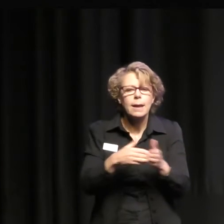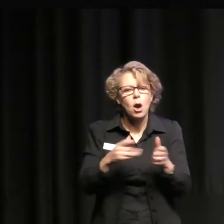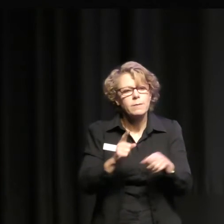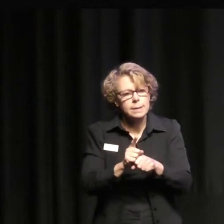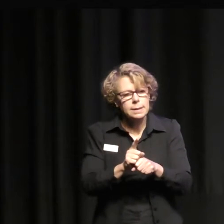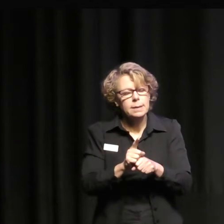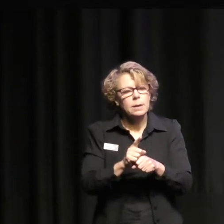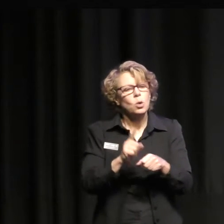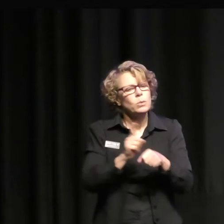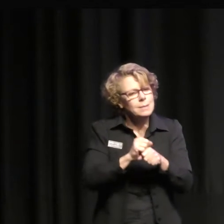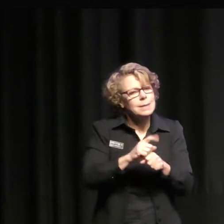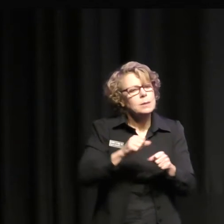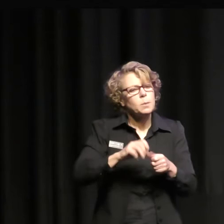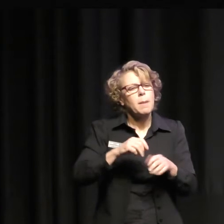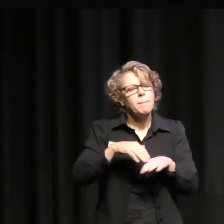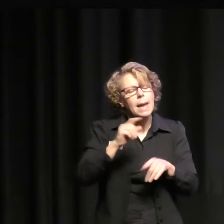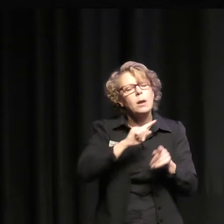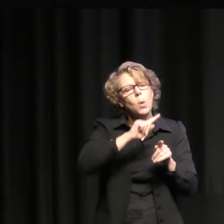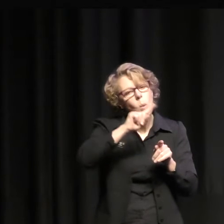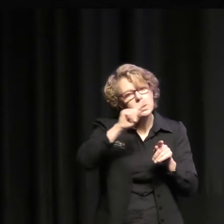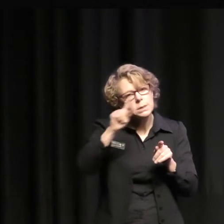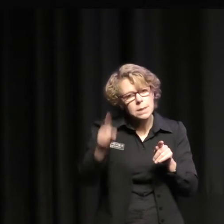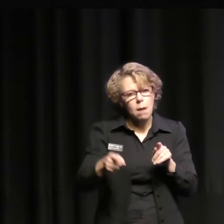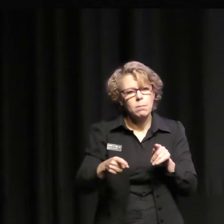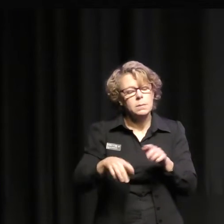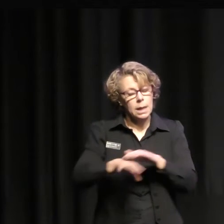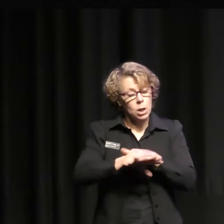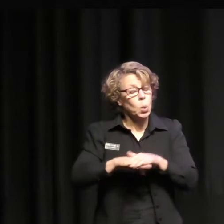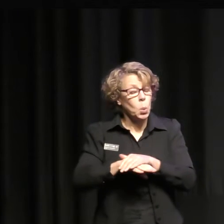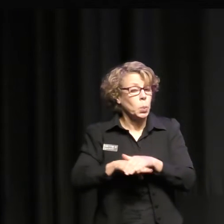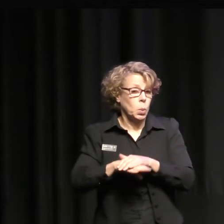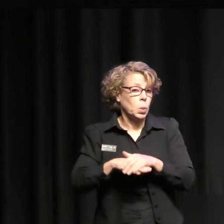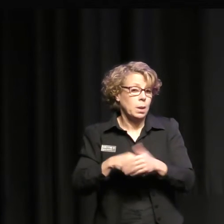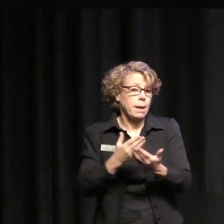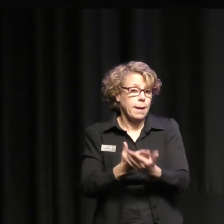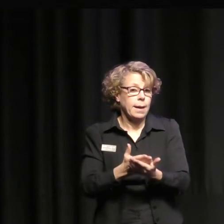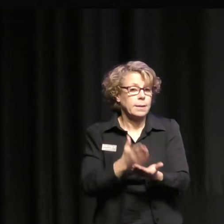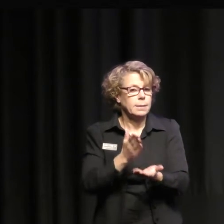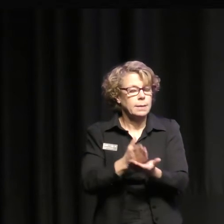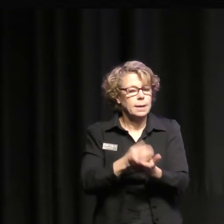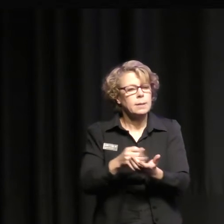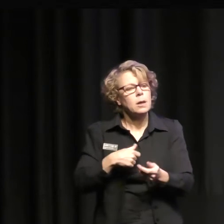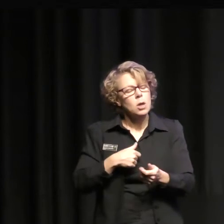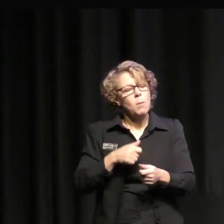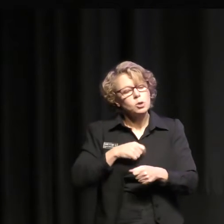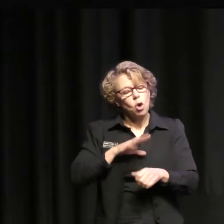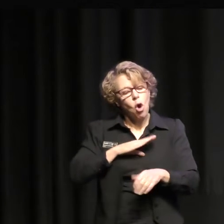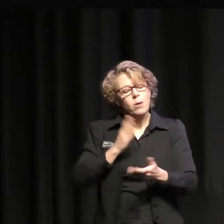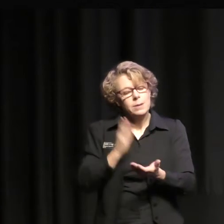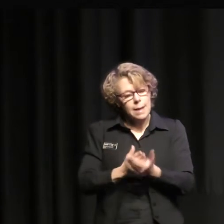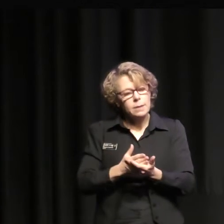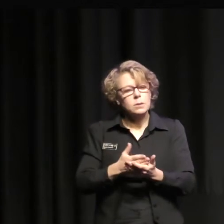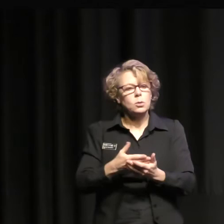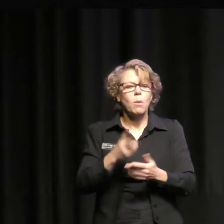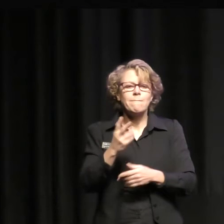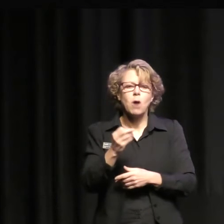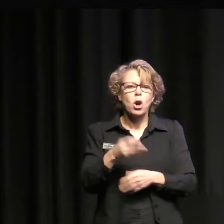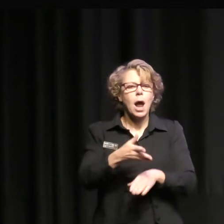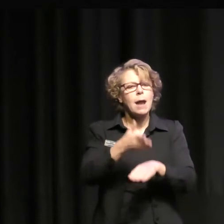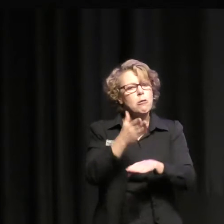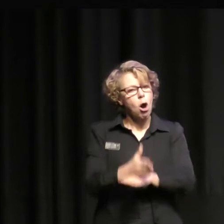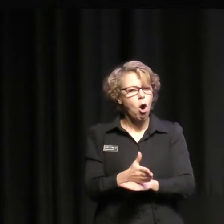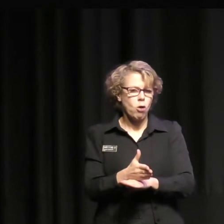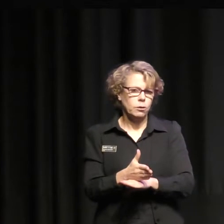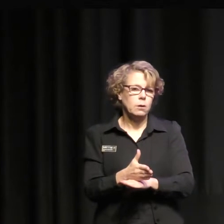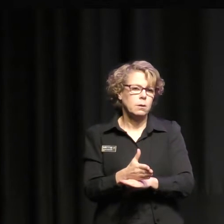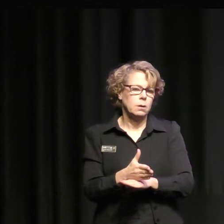time movement. It's a fundamental right. The right to be lazy. It's a valuable thing